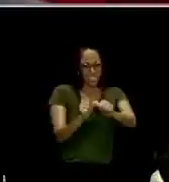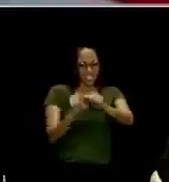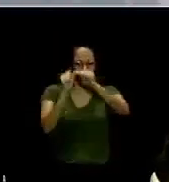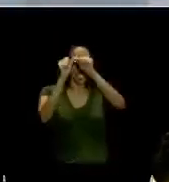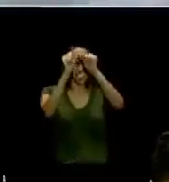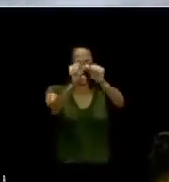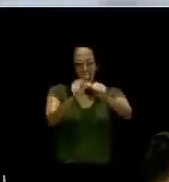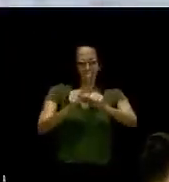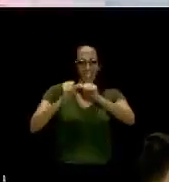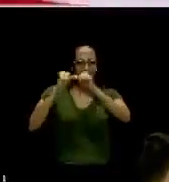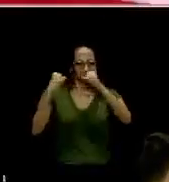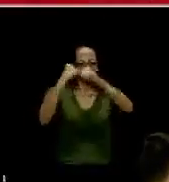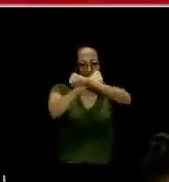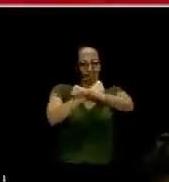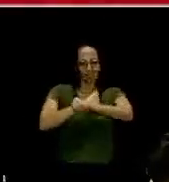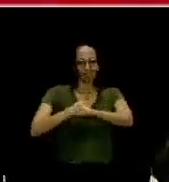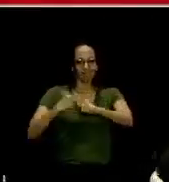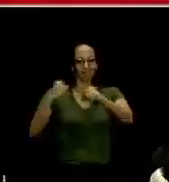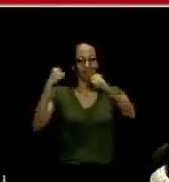gallantly